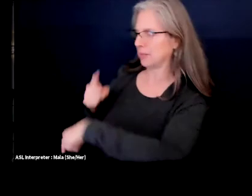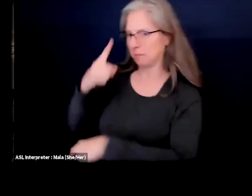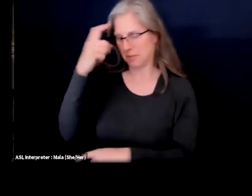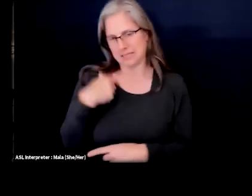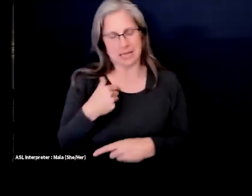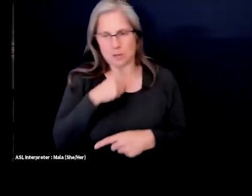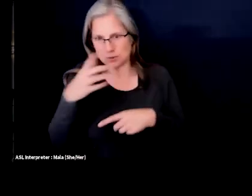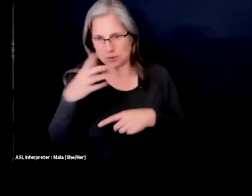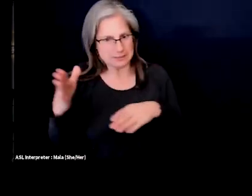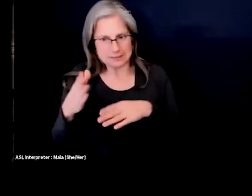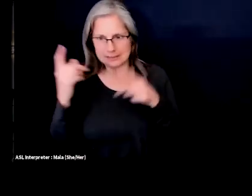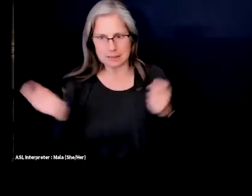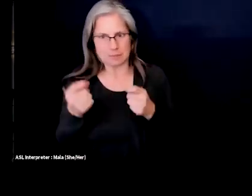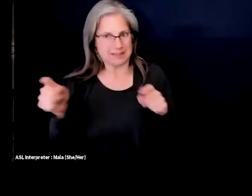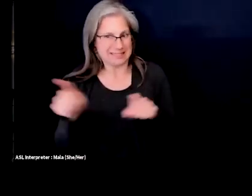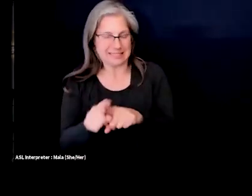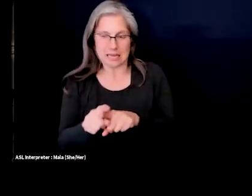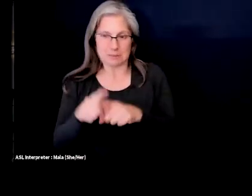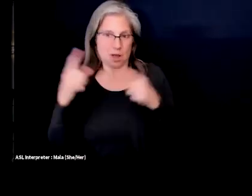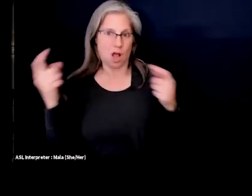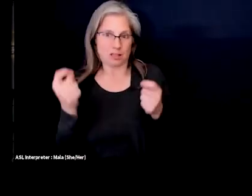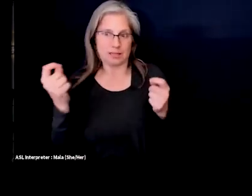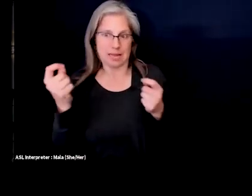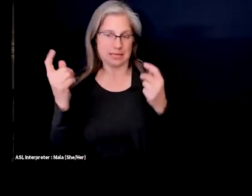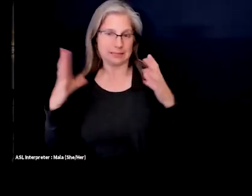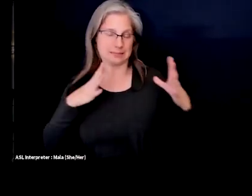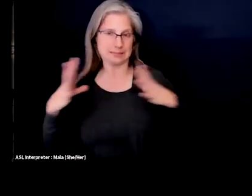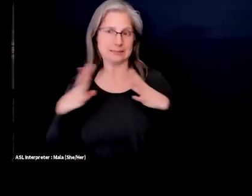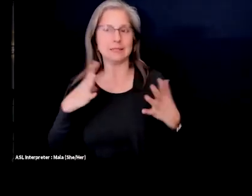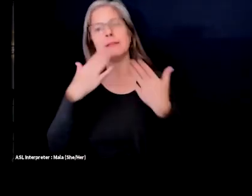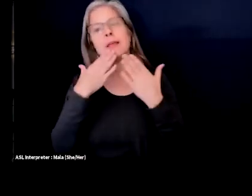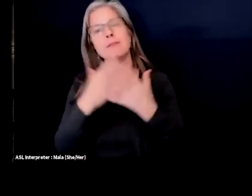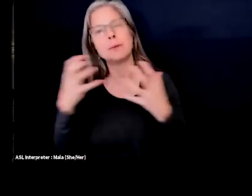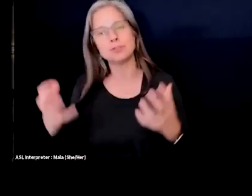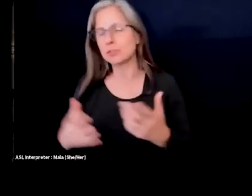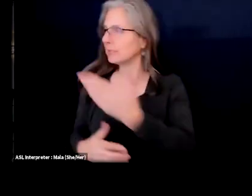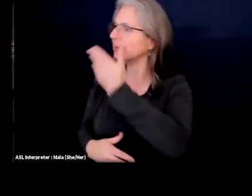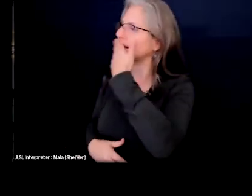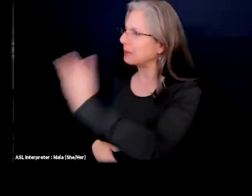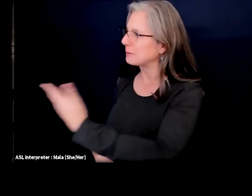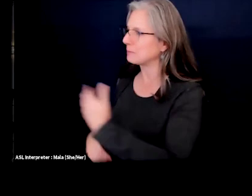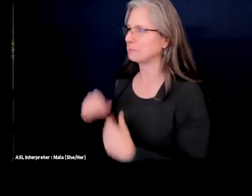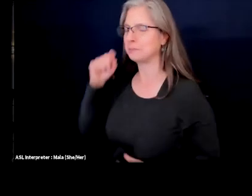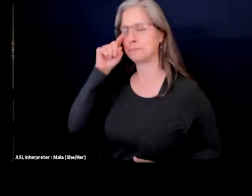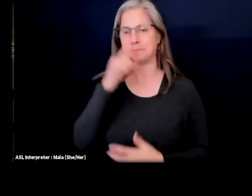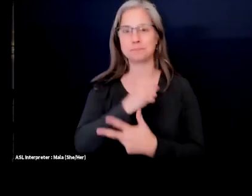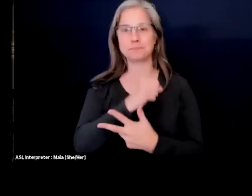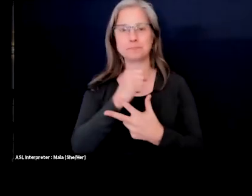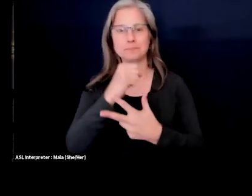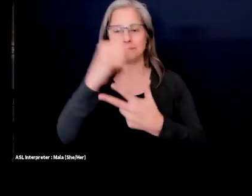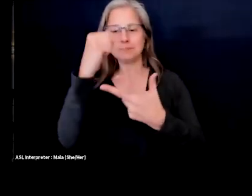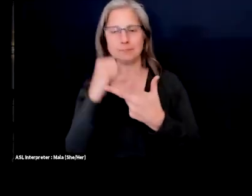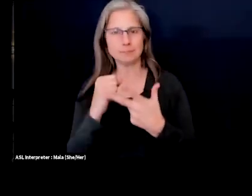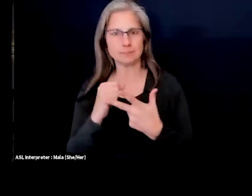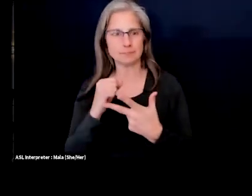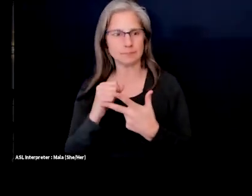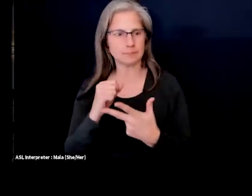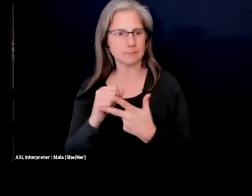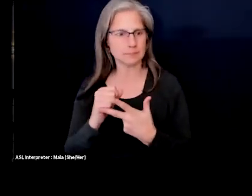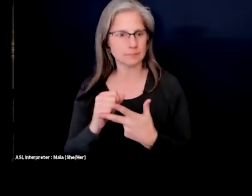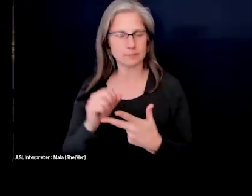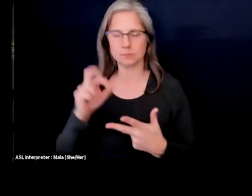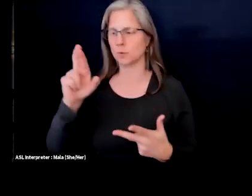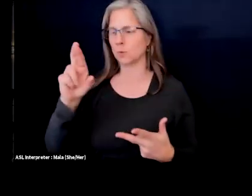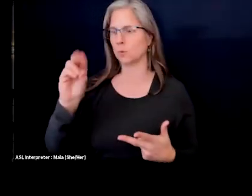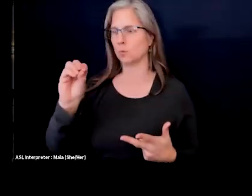same holidays. And I just want to point that out. Thank you very much. Thank you. The next speaker is Roseanne